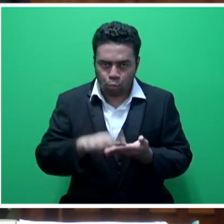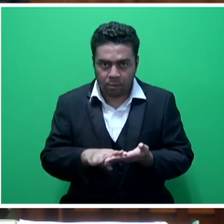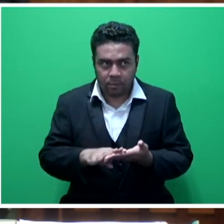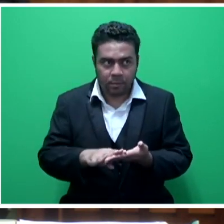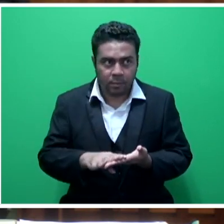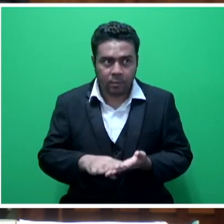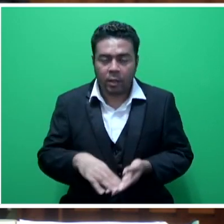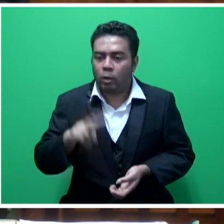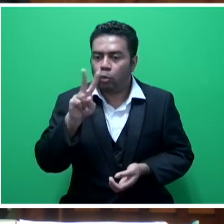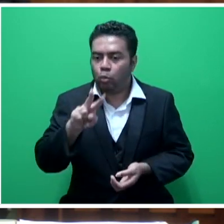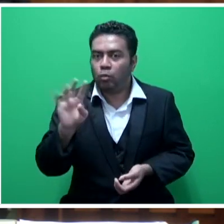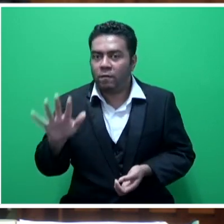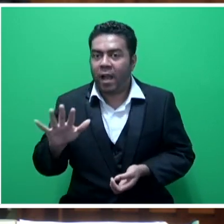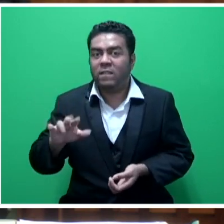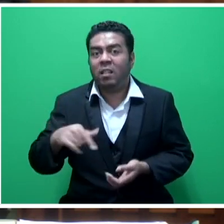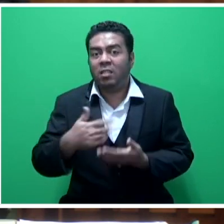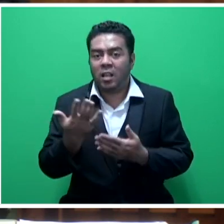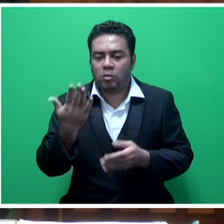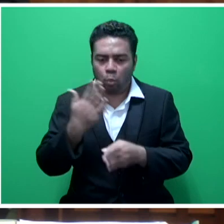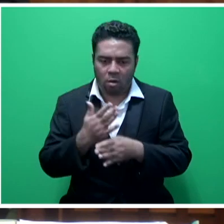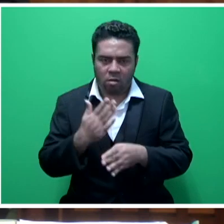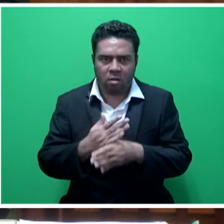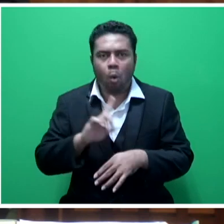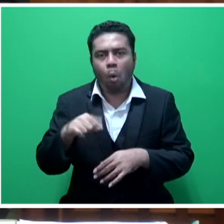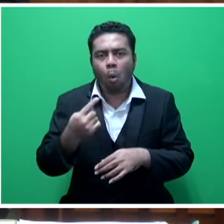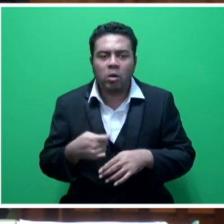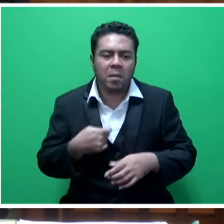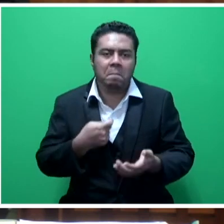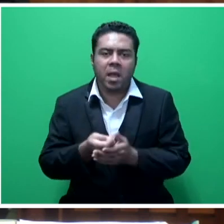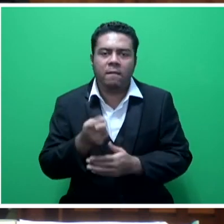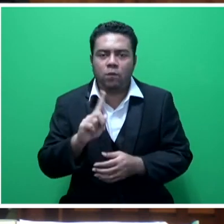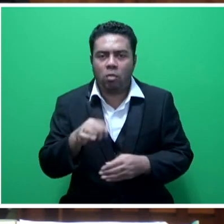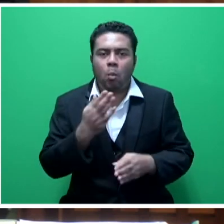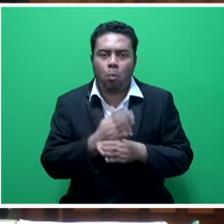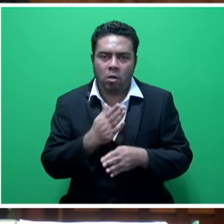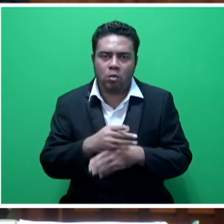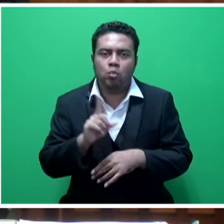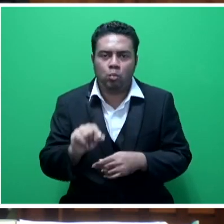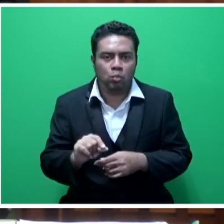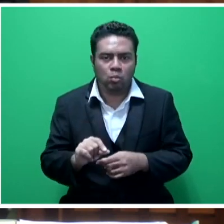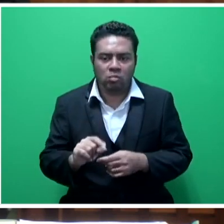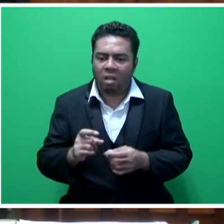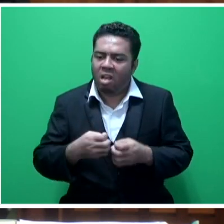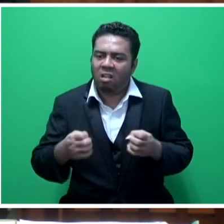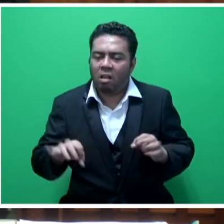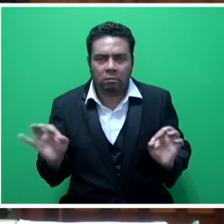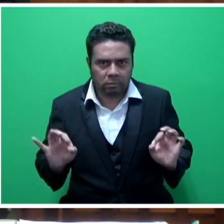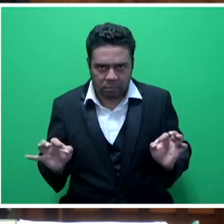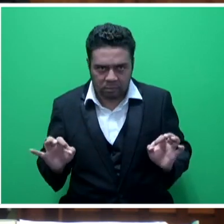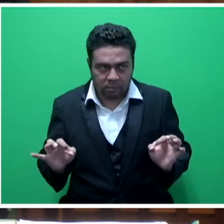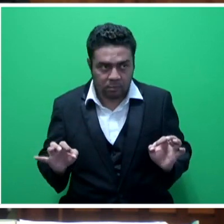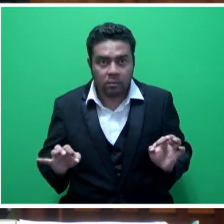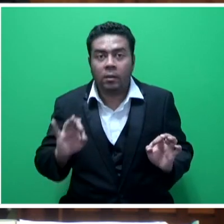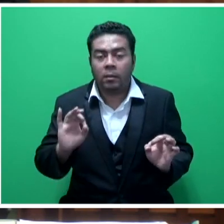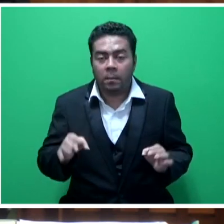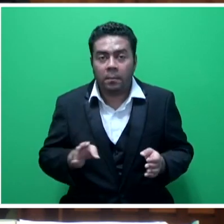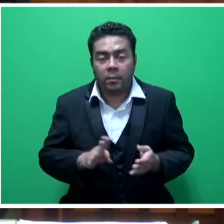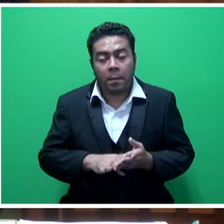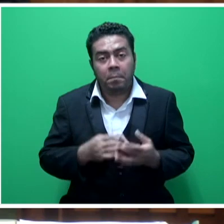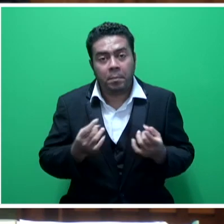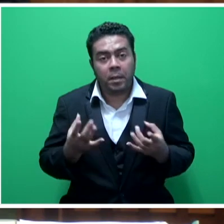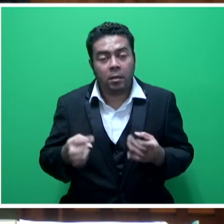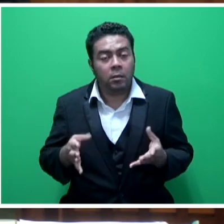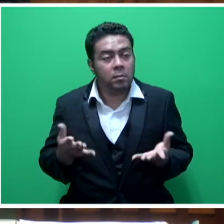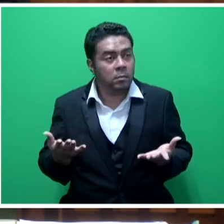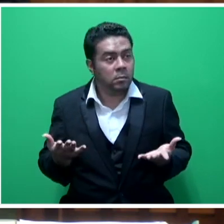between 2 to 5 days per week and are only paid for actual days worked. Fiji Airways in March 2020, Mr. Speaker, sir, prepared a wide range of